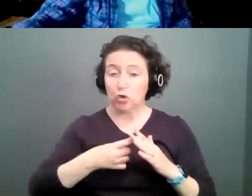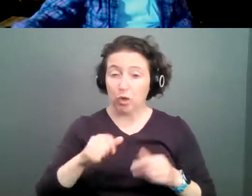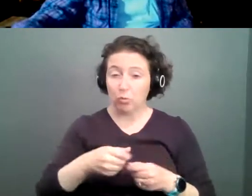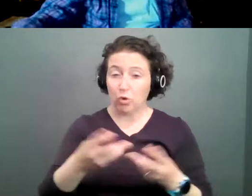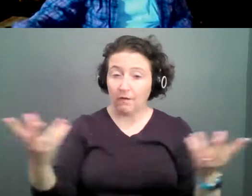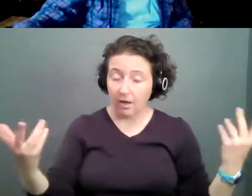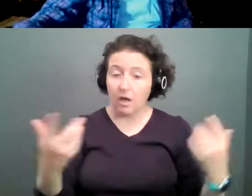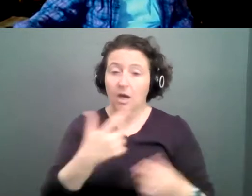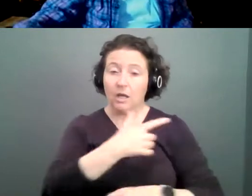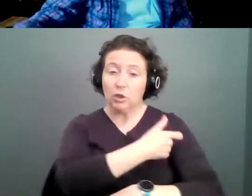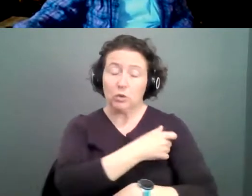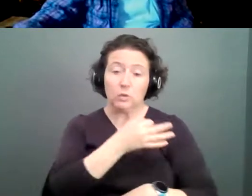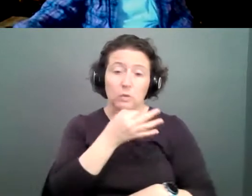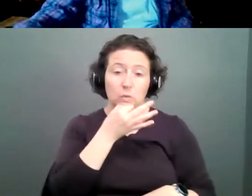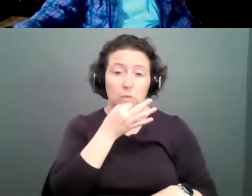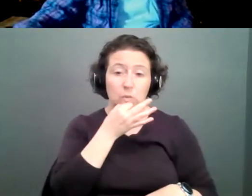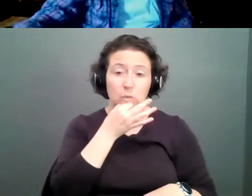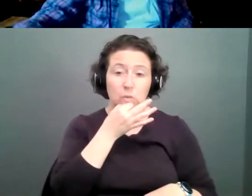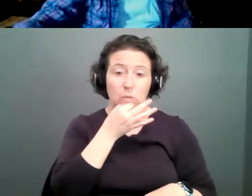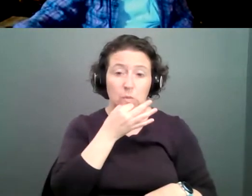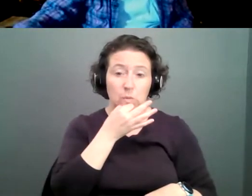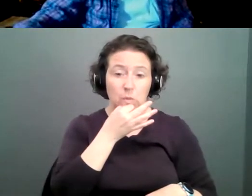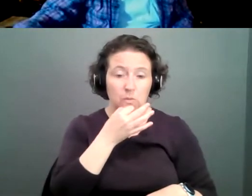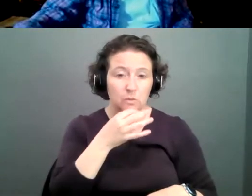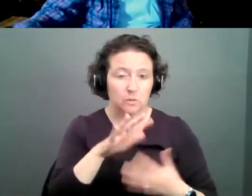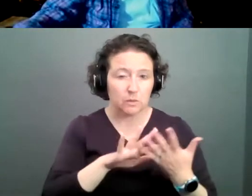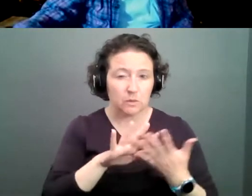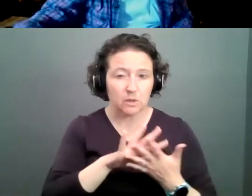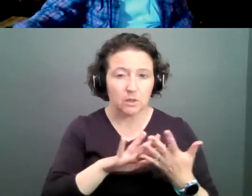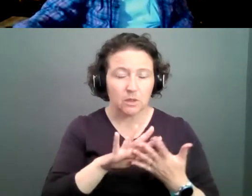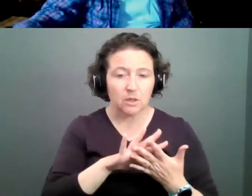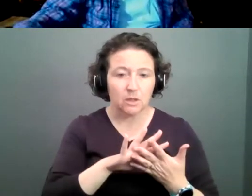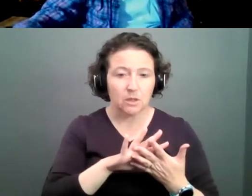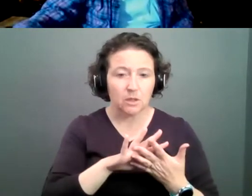few doses as or Saturday.